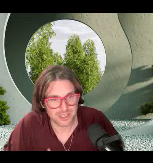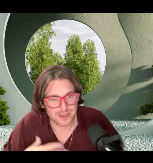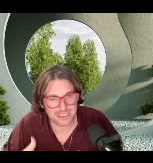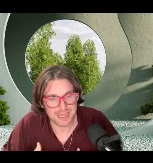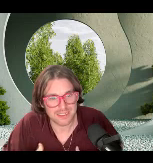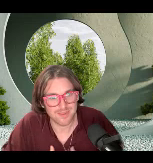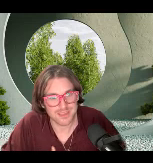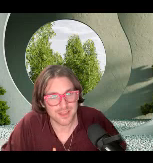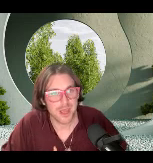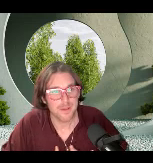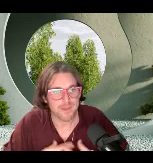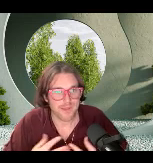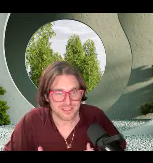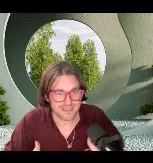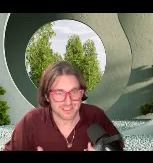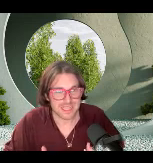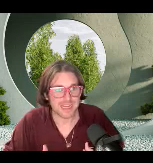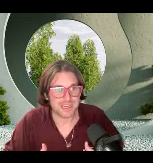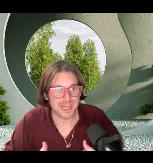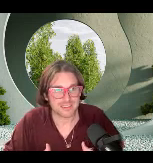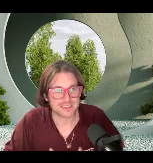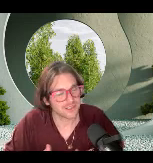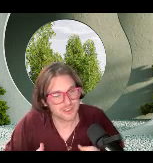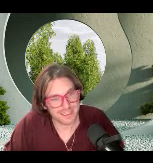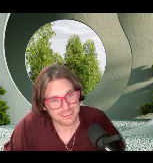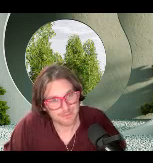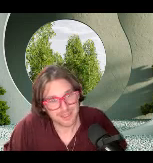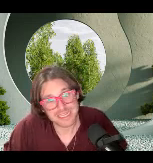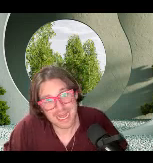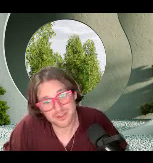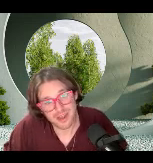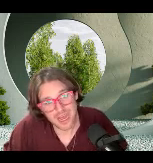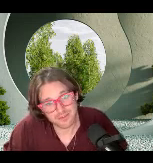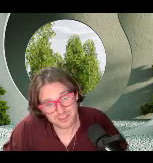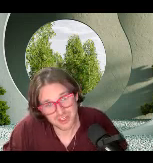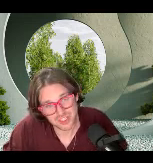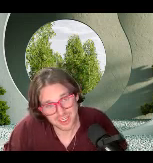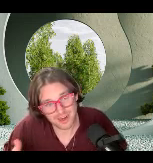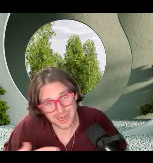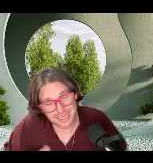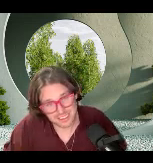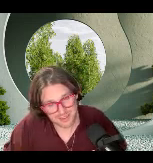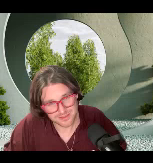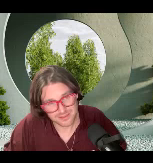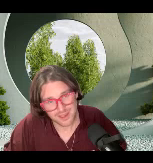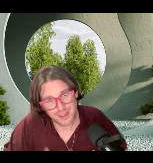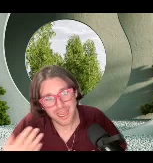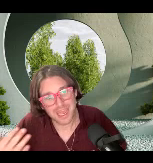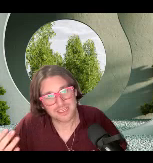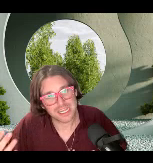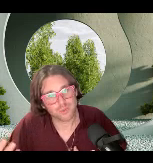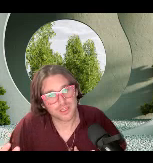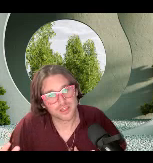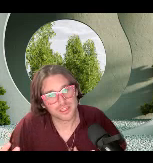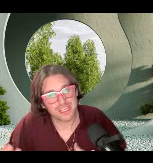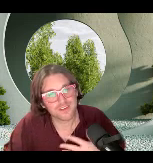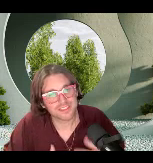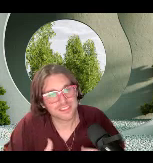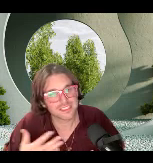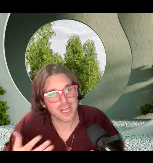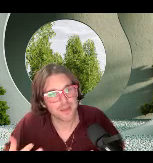to continue to expand on this. But this is designed as a centralized space to house our conversation and our ideas, and